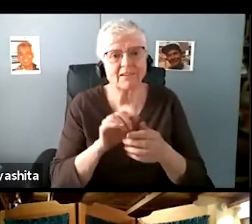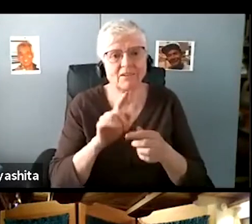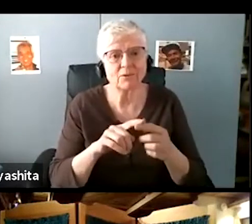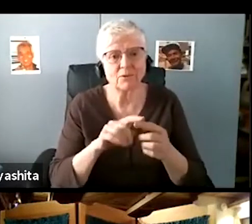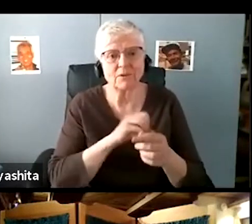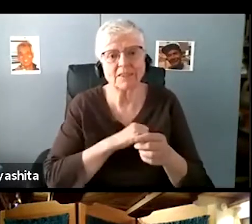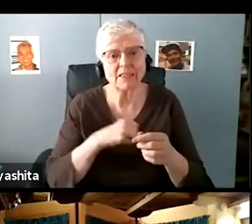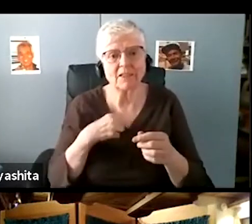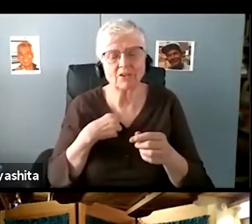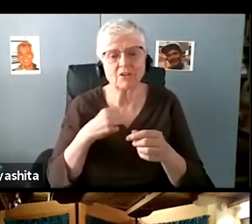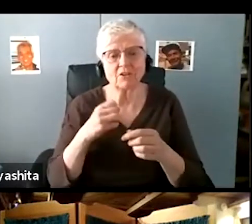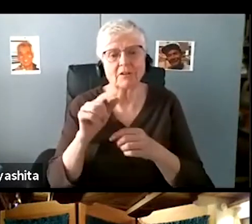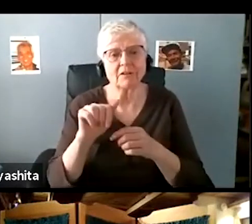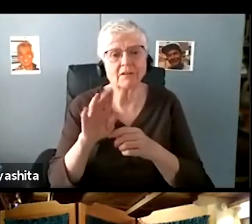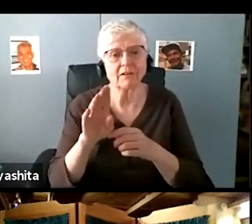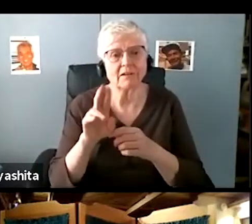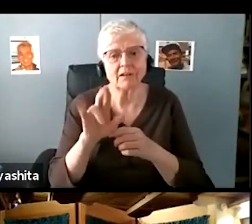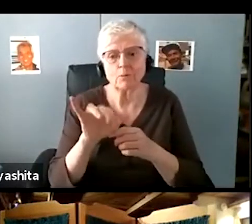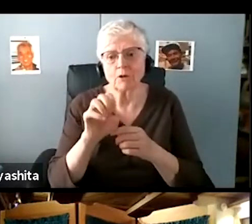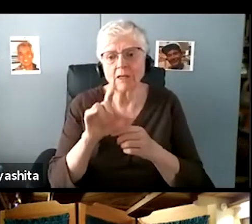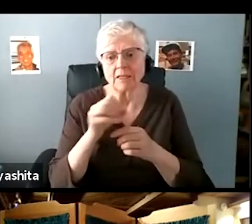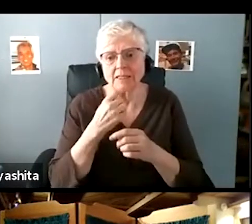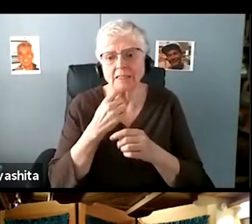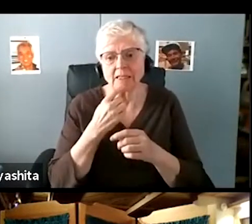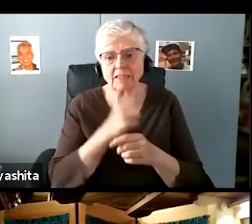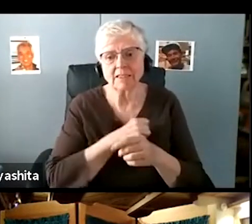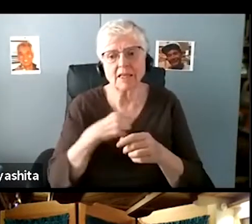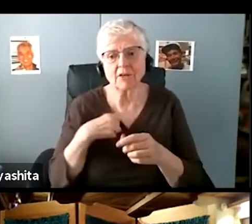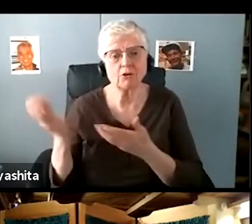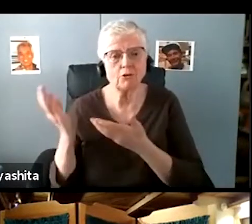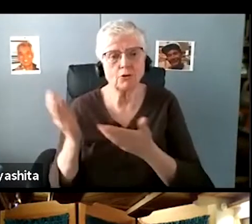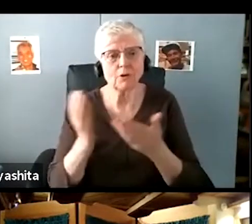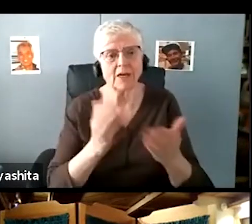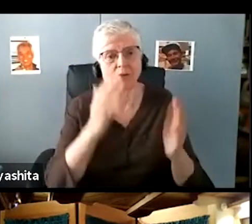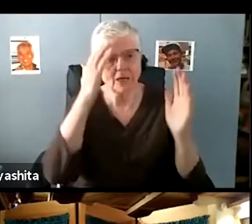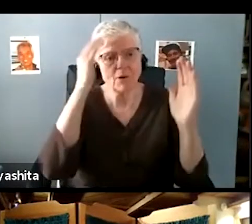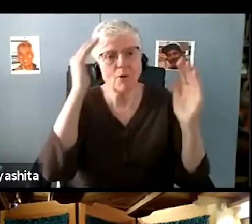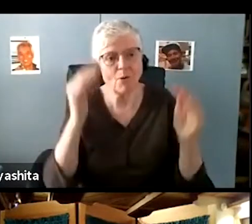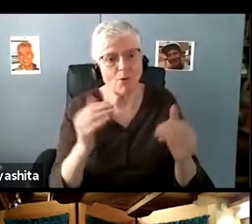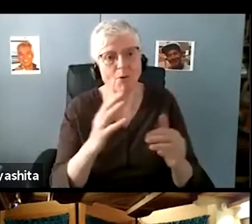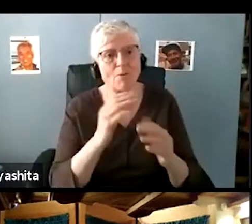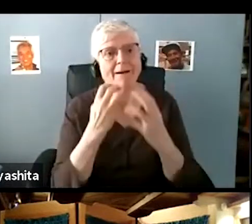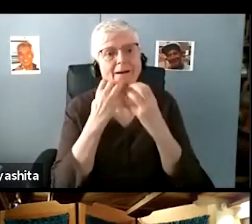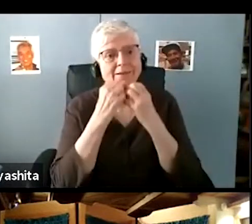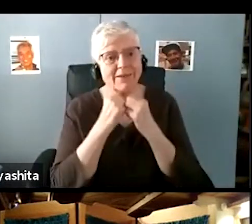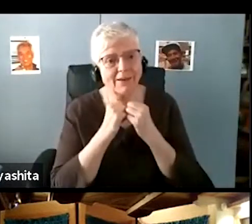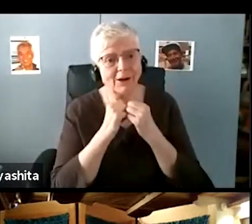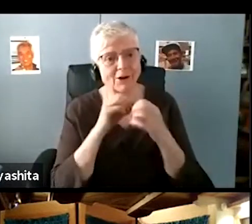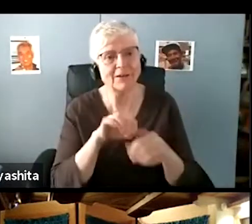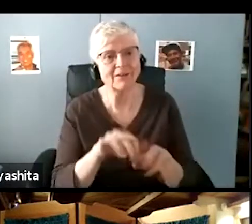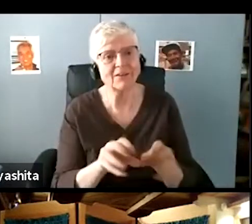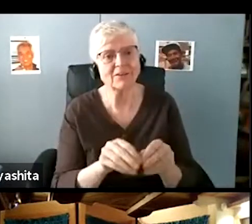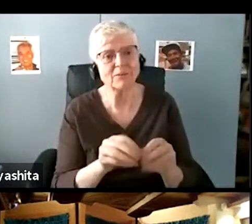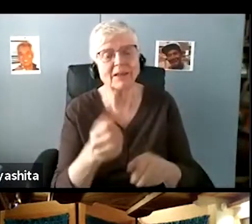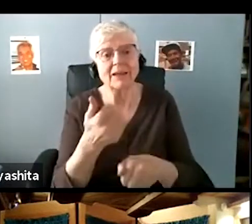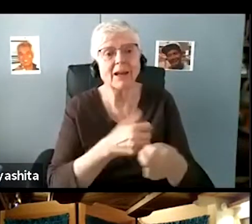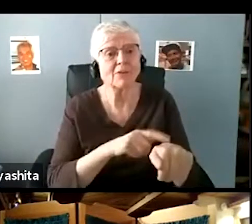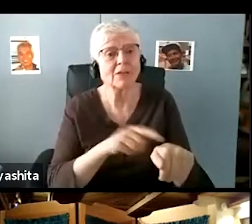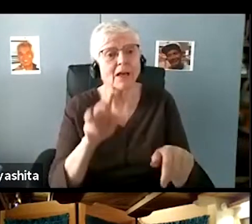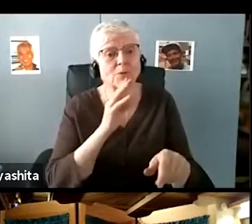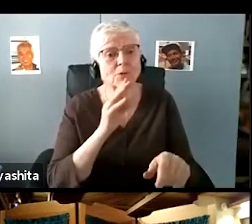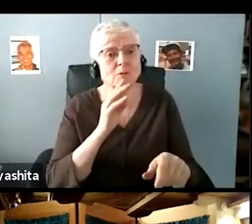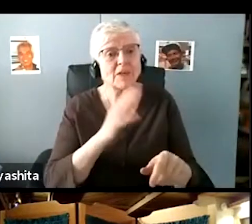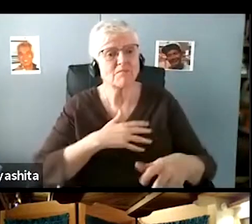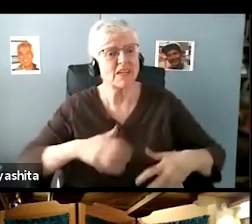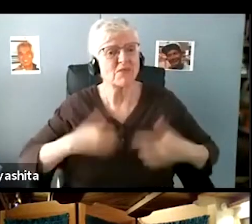senator. Gabrielle said, "Senator, you carried hope and care into this meeting, and every time you speak, you melt my rage and my eyes fill